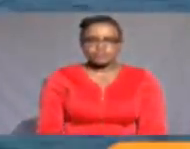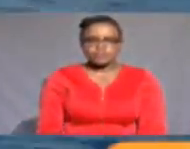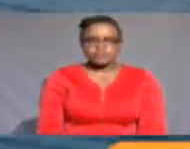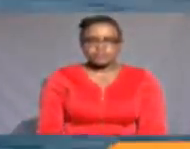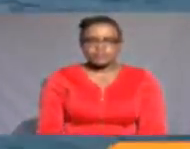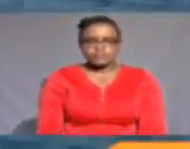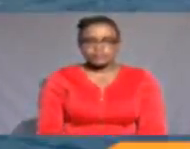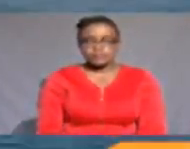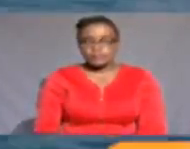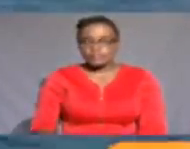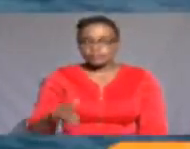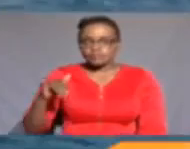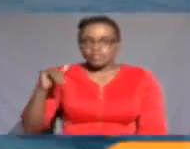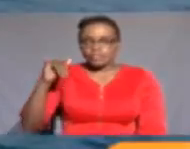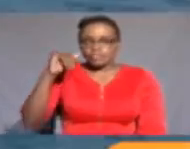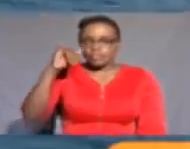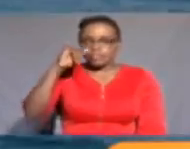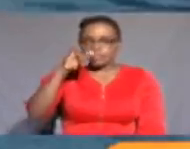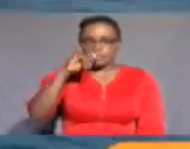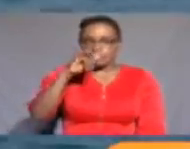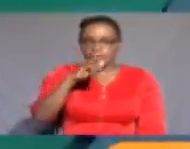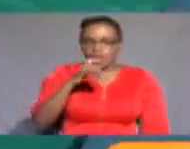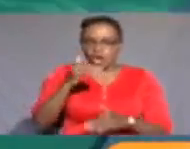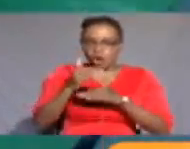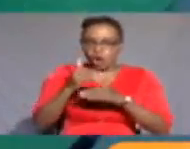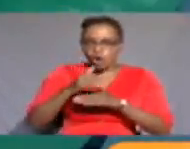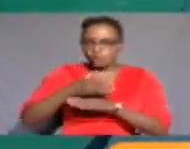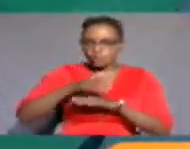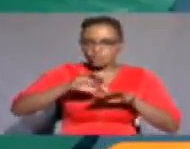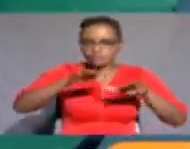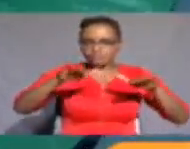A low flight just meters above the sea.